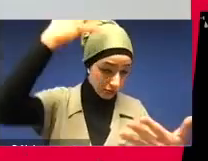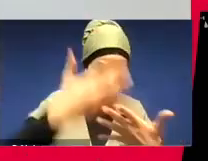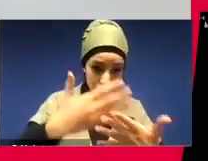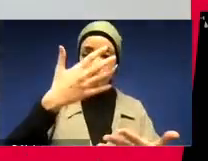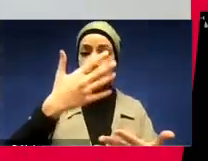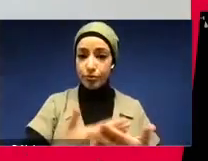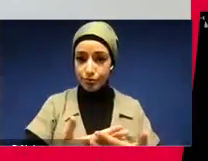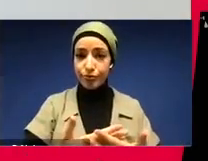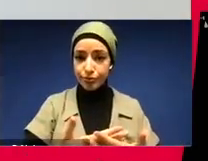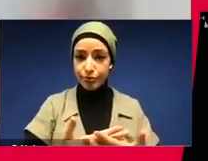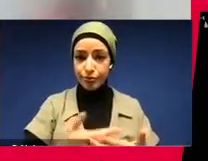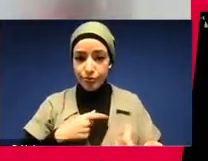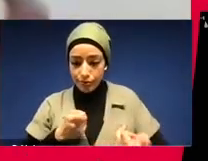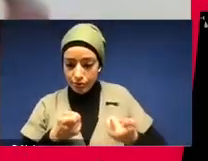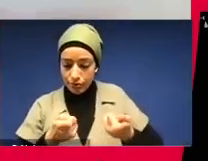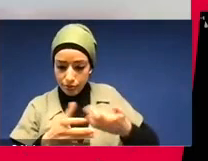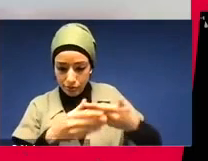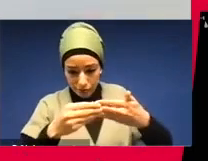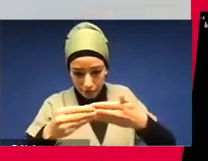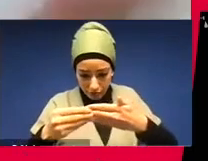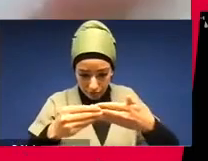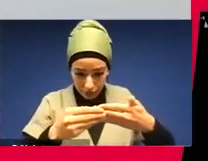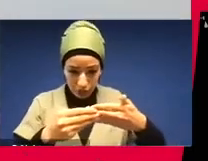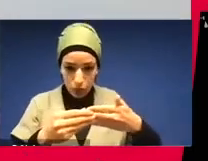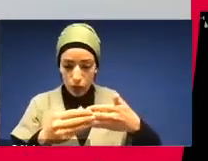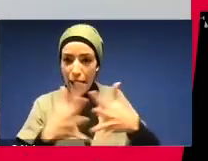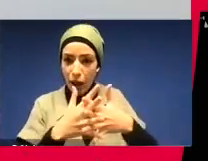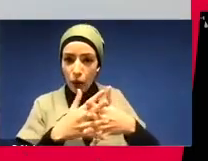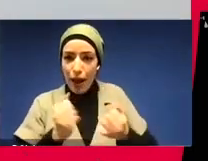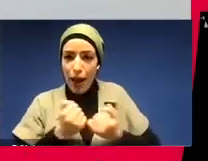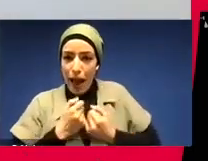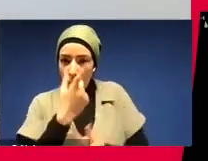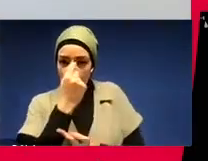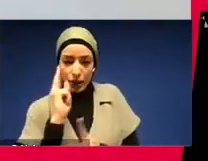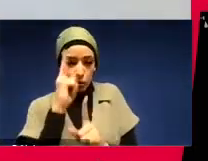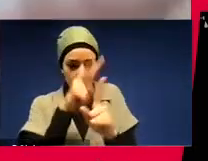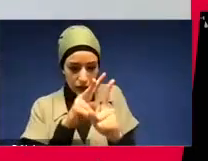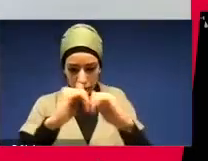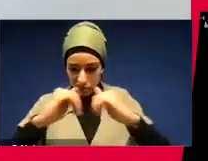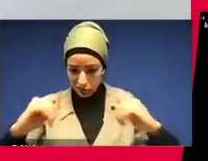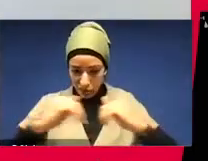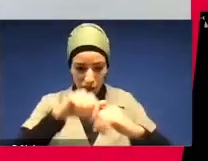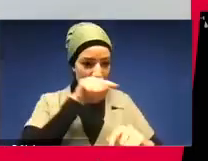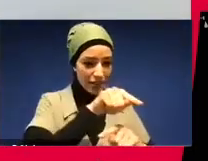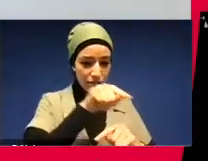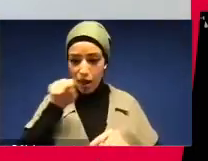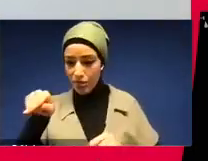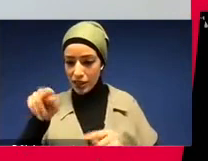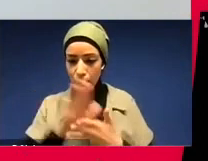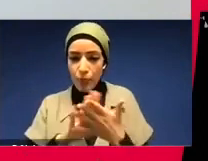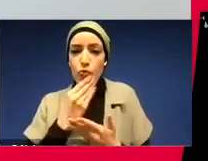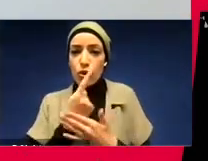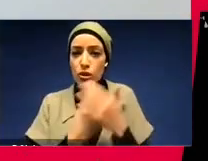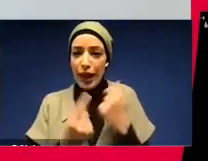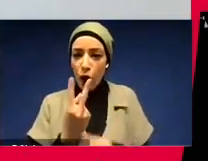by our ability to just see things as black and white, as up or down, in these binaries,